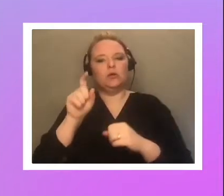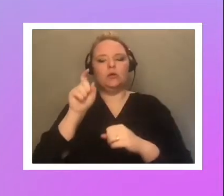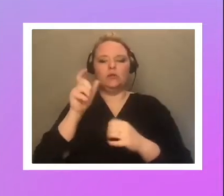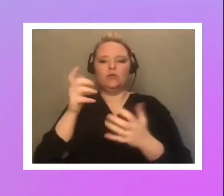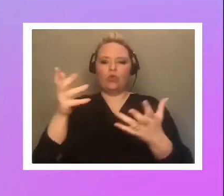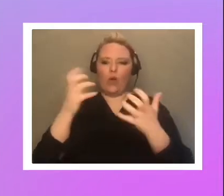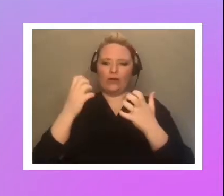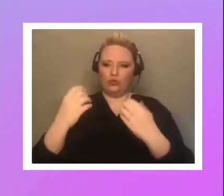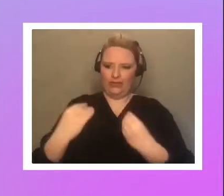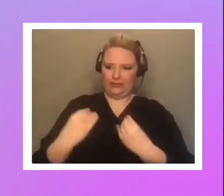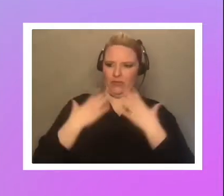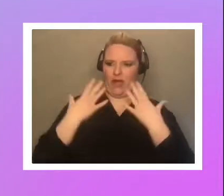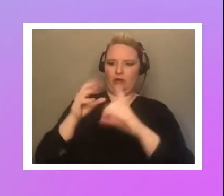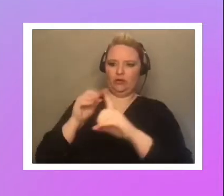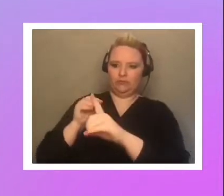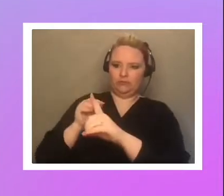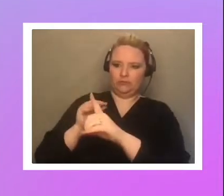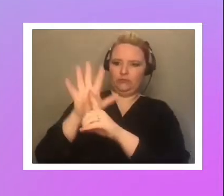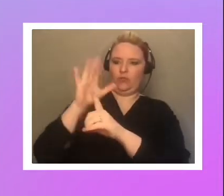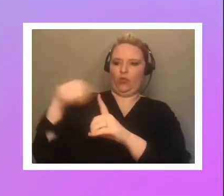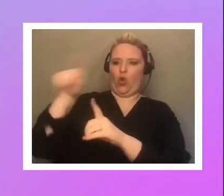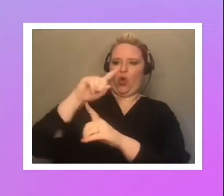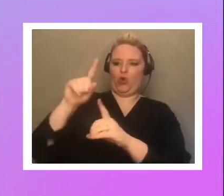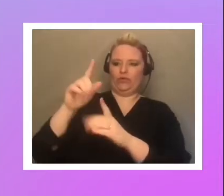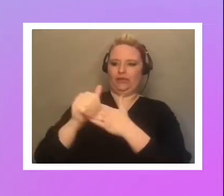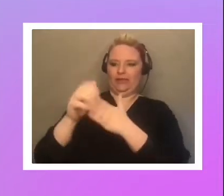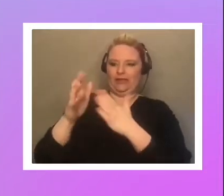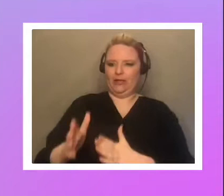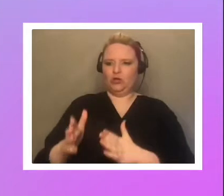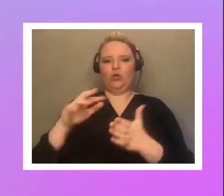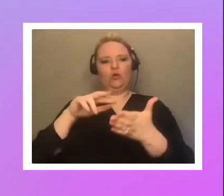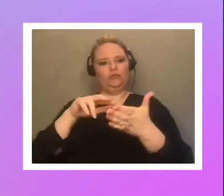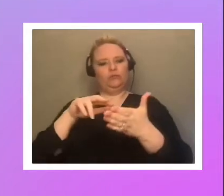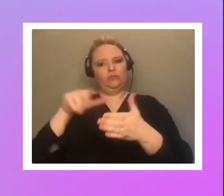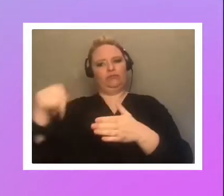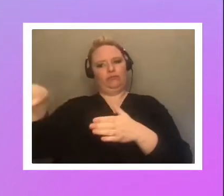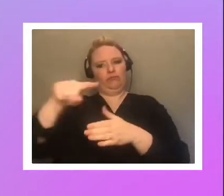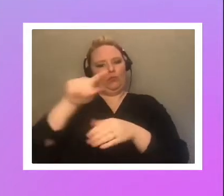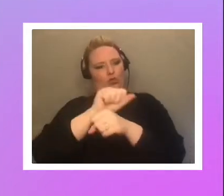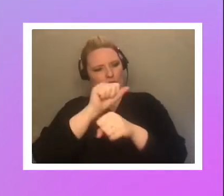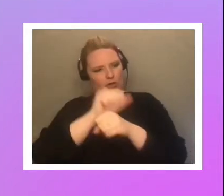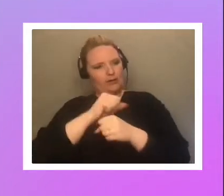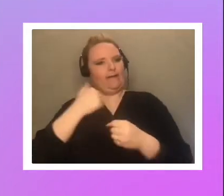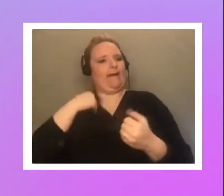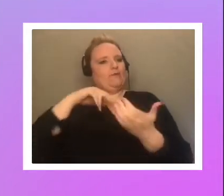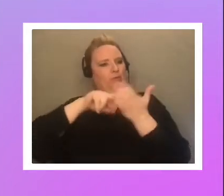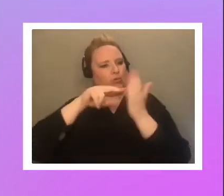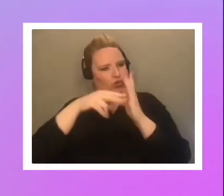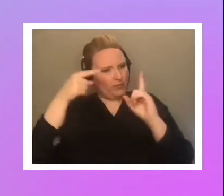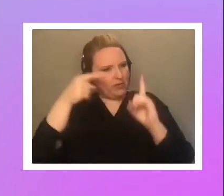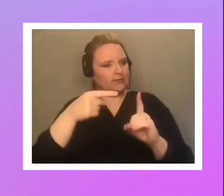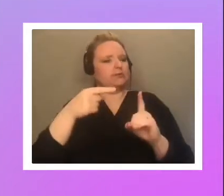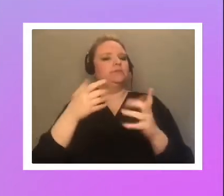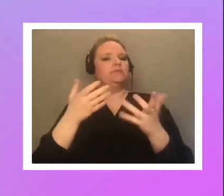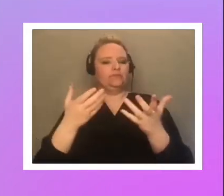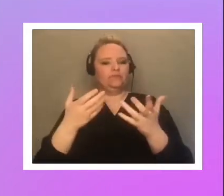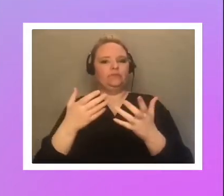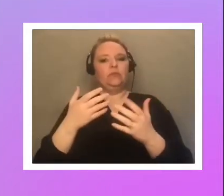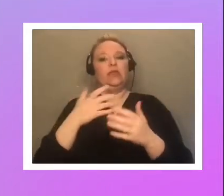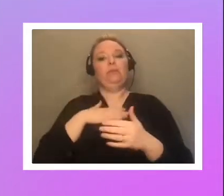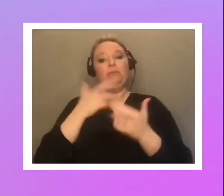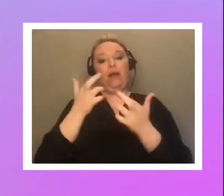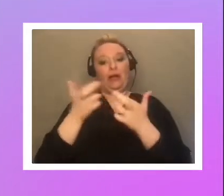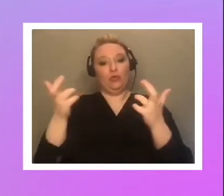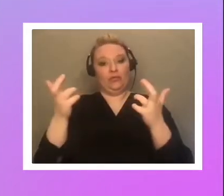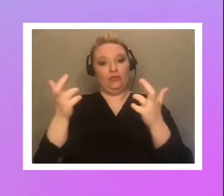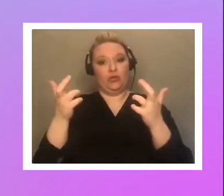inspire leadership to work with purpose and intentionality. So in my resources in the